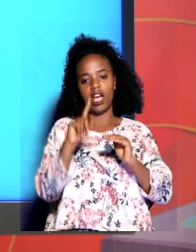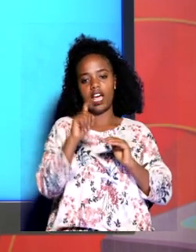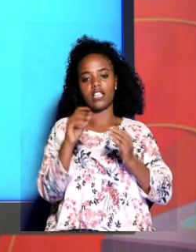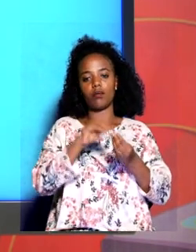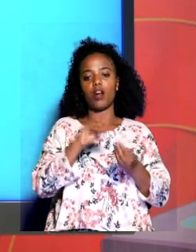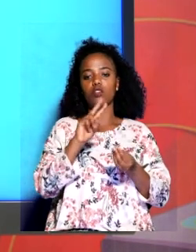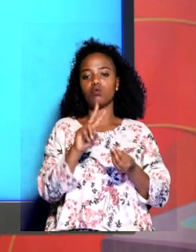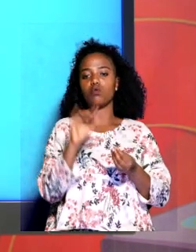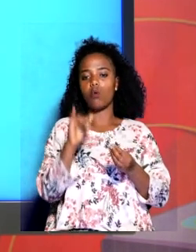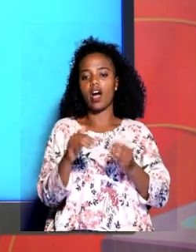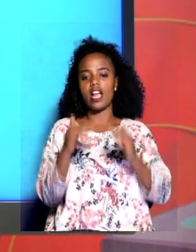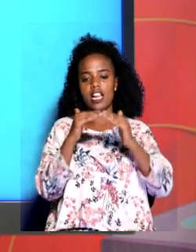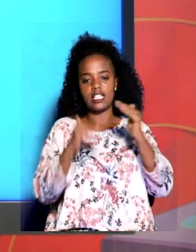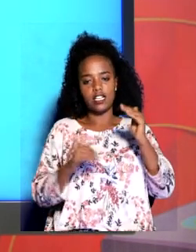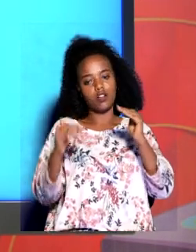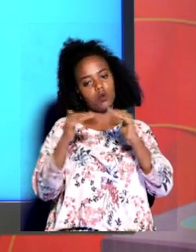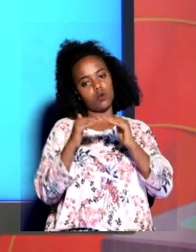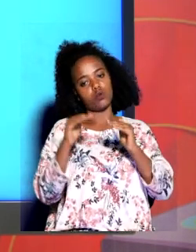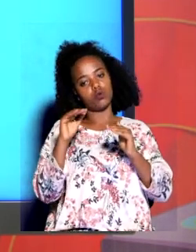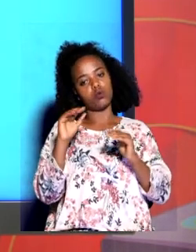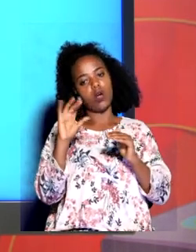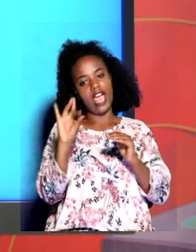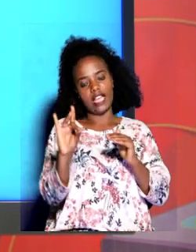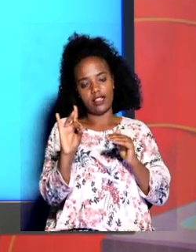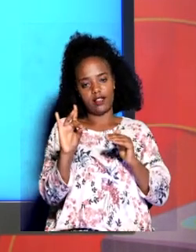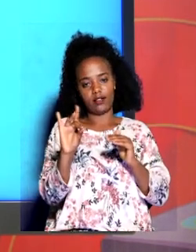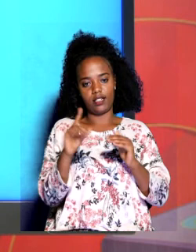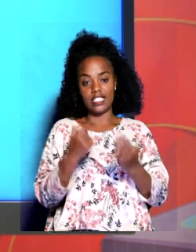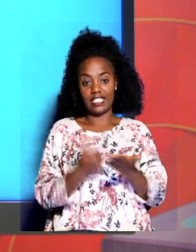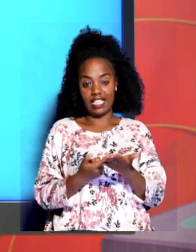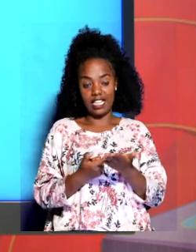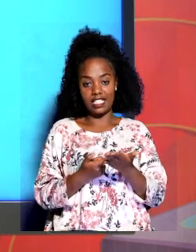than or equal to 8. To solve this system of